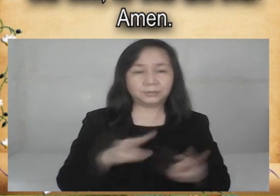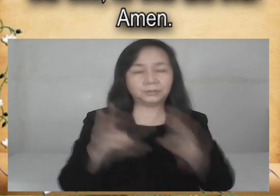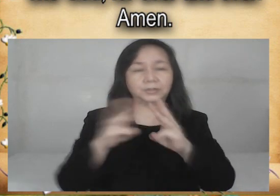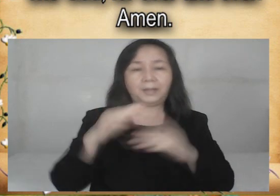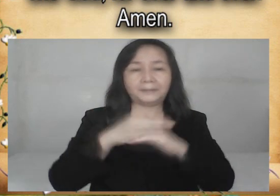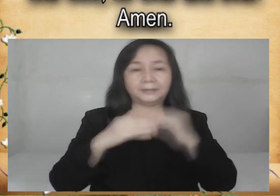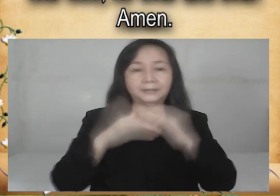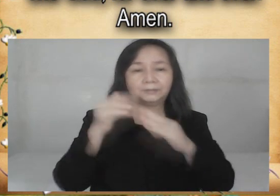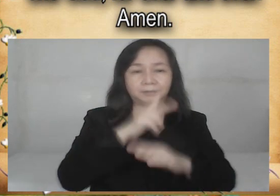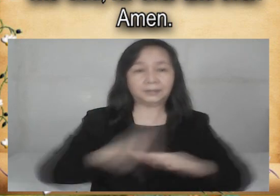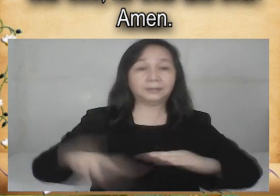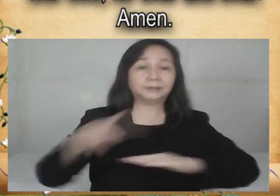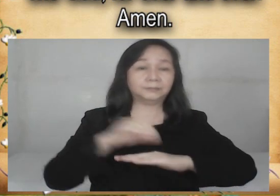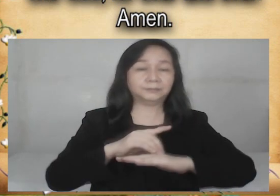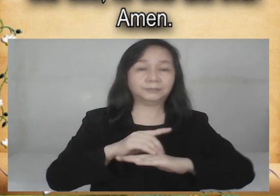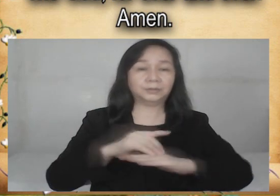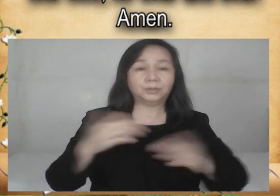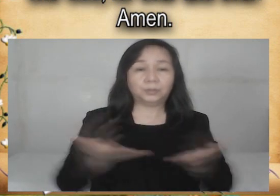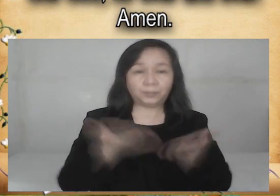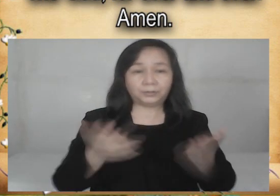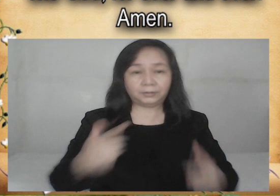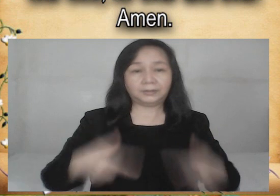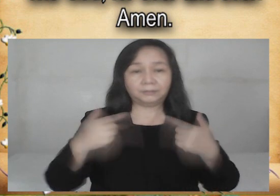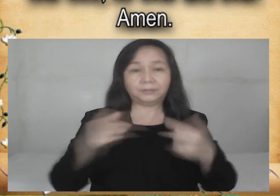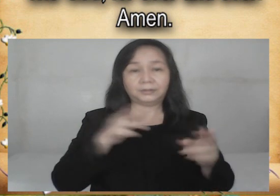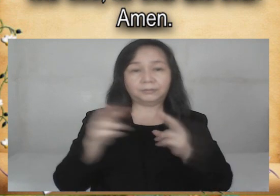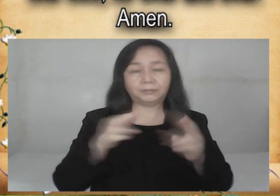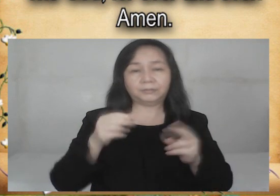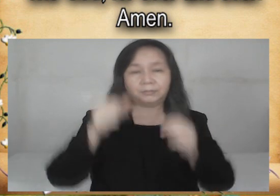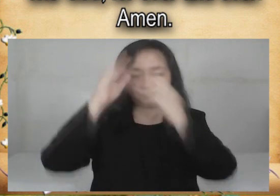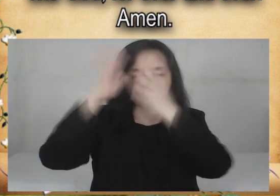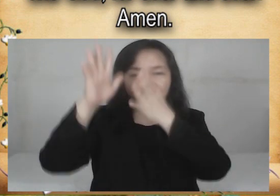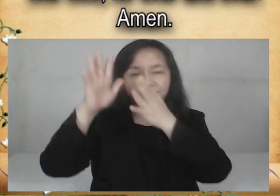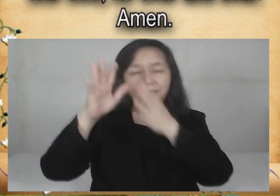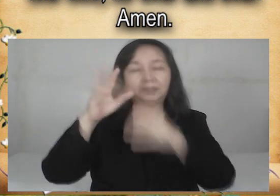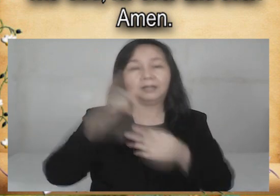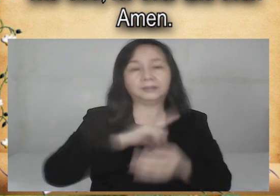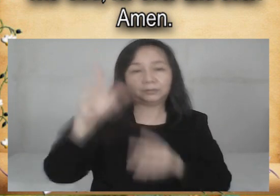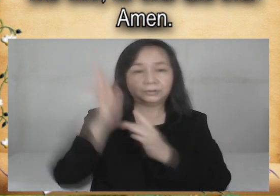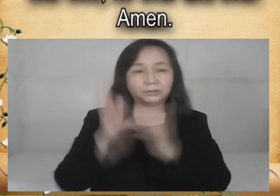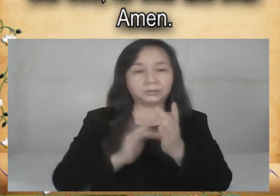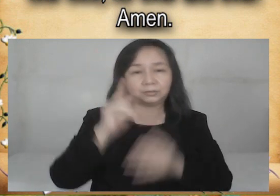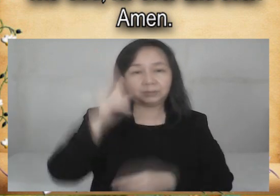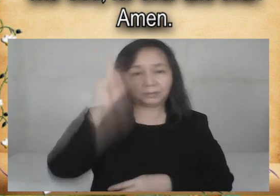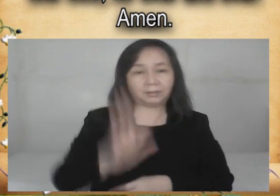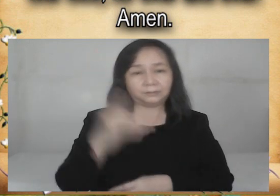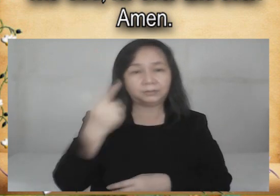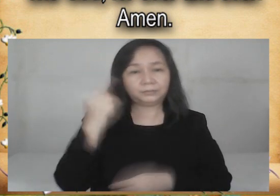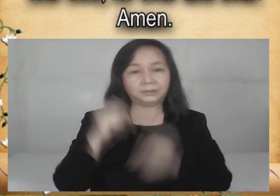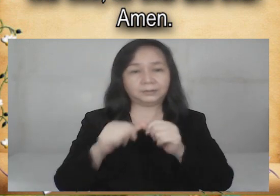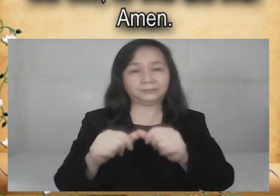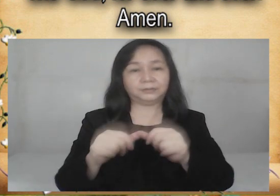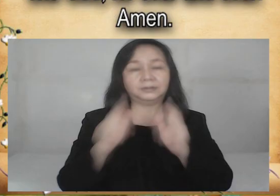in the building of the kingdom, where you live and reign with the Father and the Lord Jesus, one God,